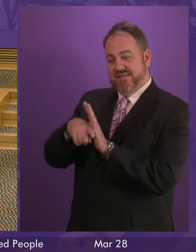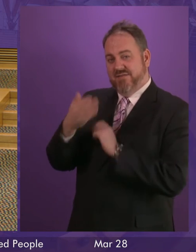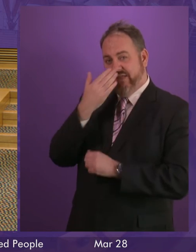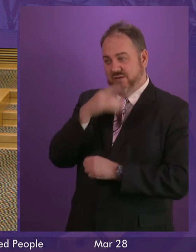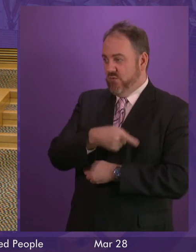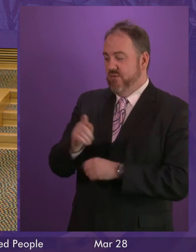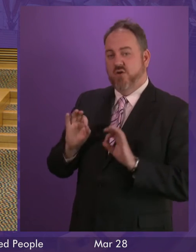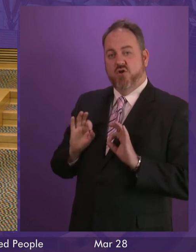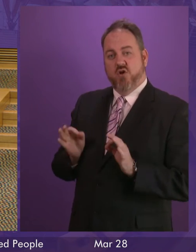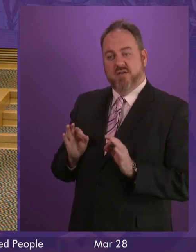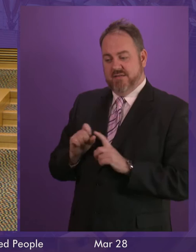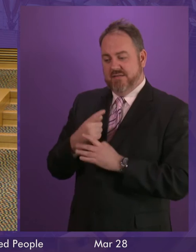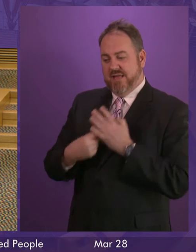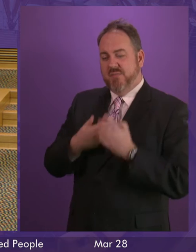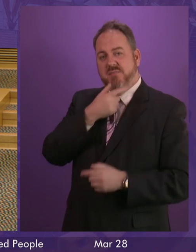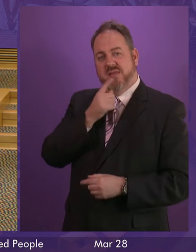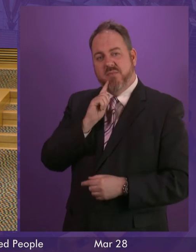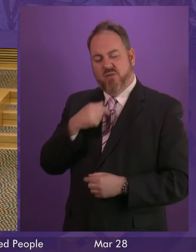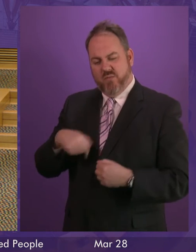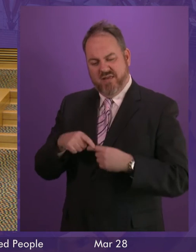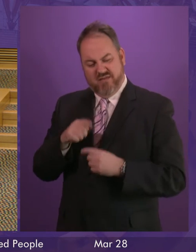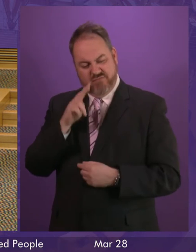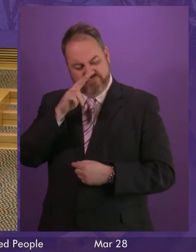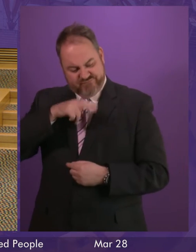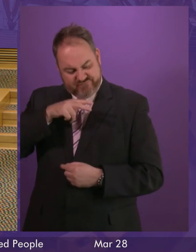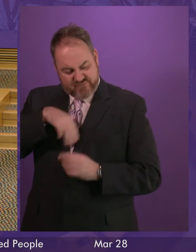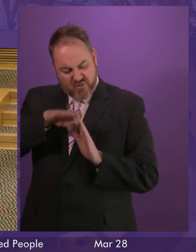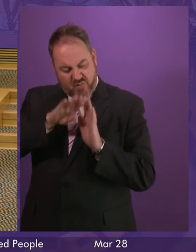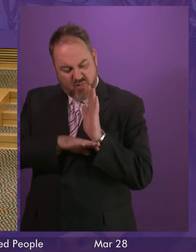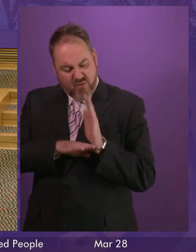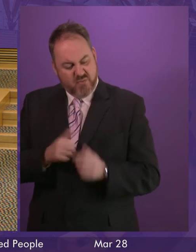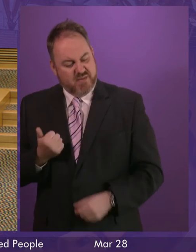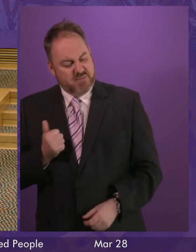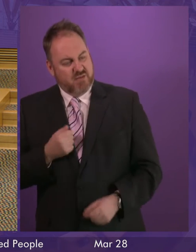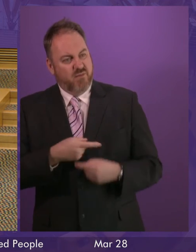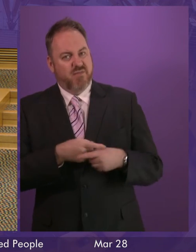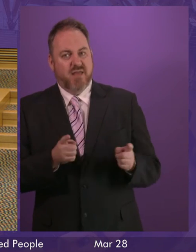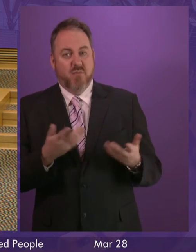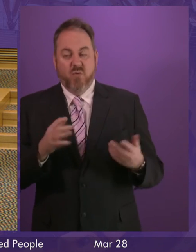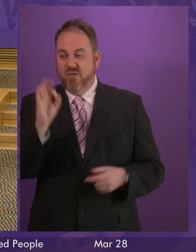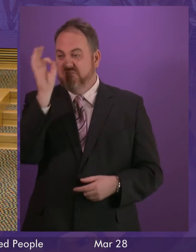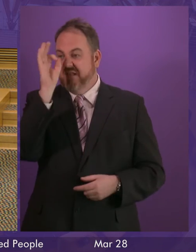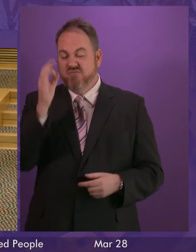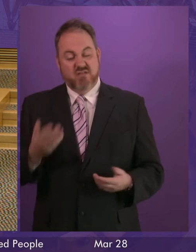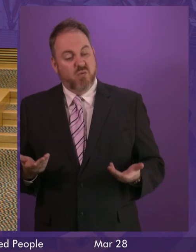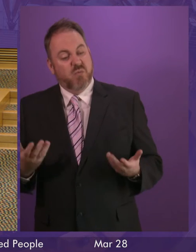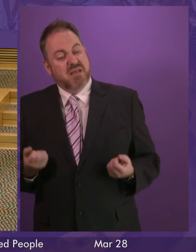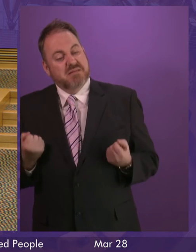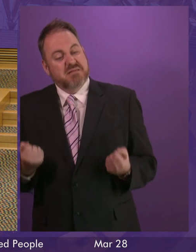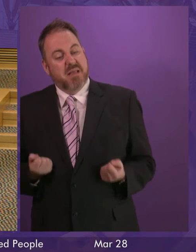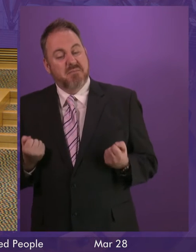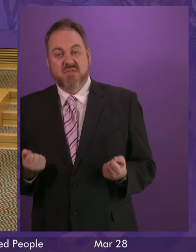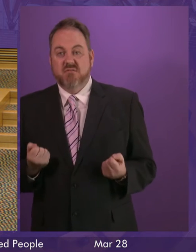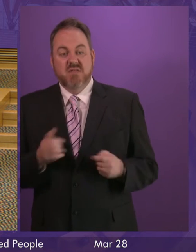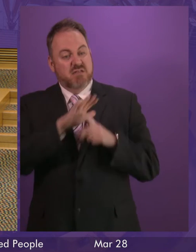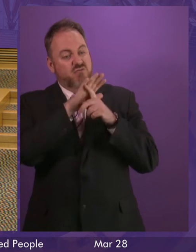who are not disabled or limited expectations of our fellow citizens or careless ignorance and our toleration of discrimination,